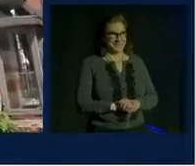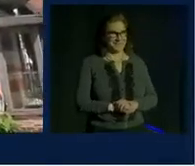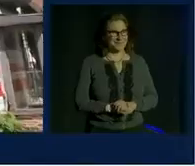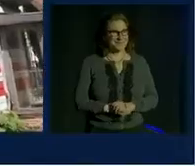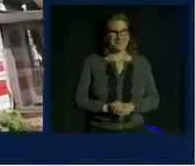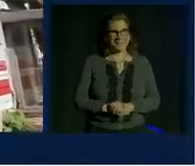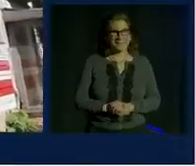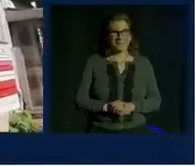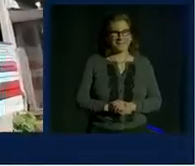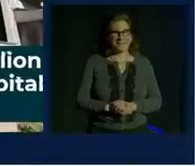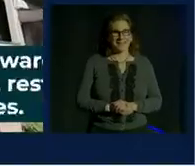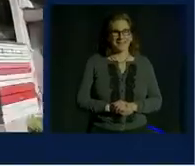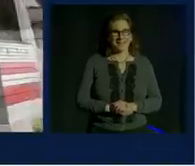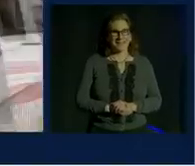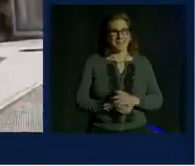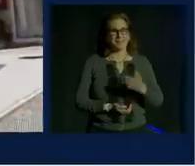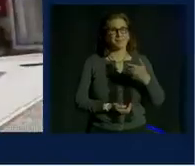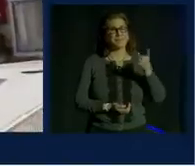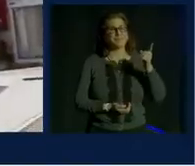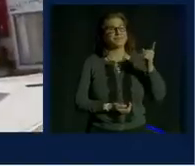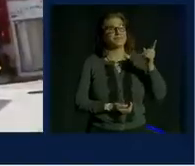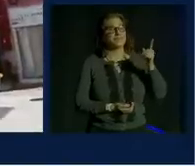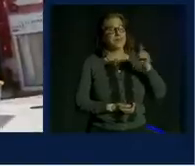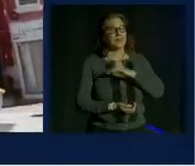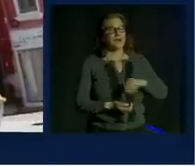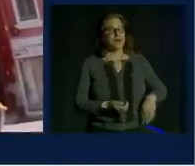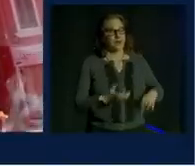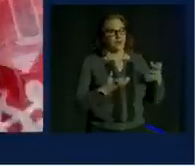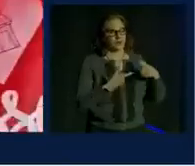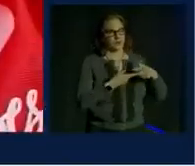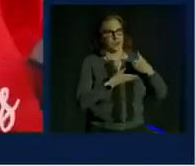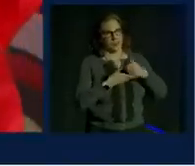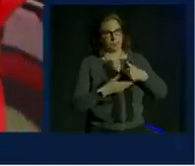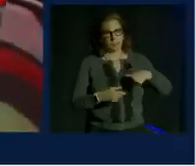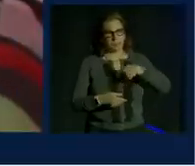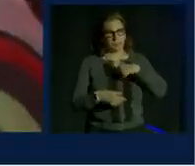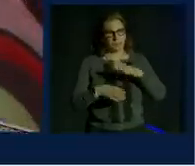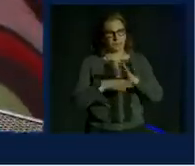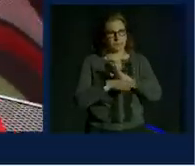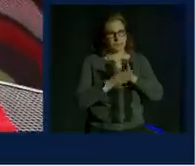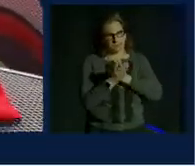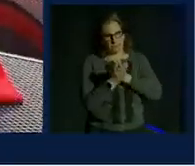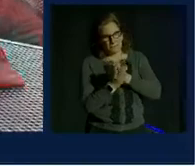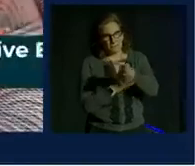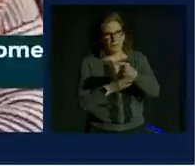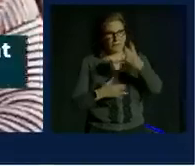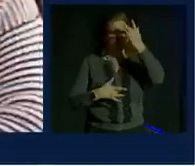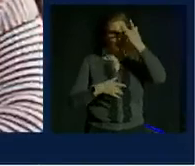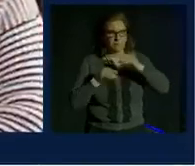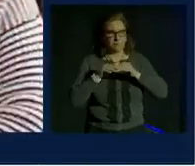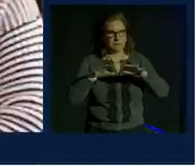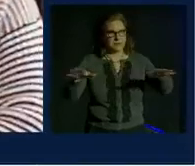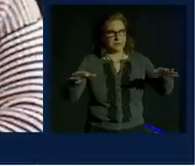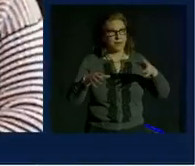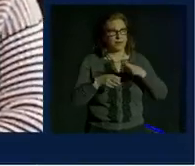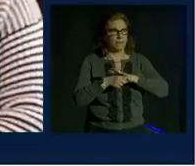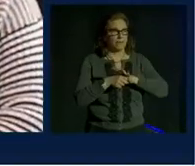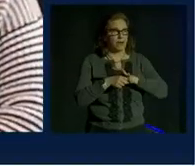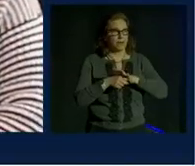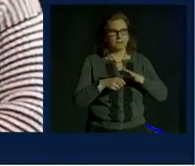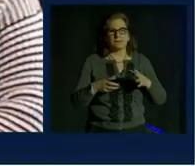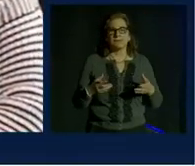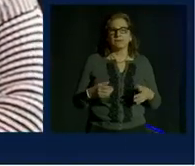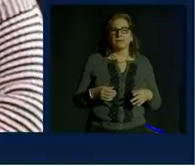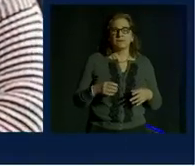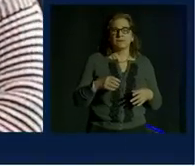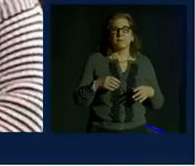pandemic. And we should remind everybody that DC businesses hire DC residents. We're still in the midst of the pandemic, and